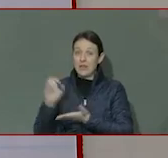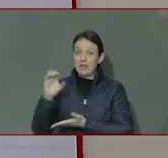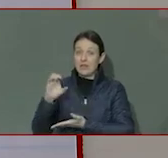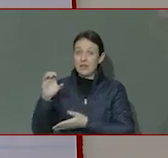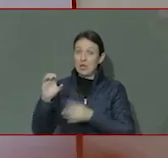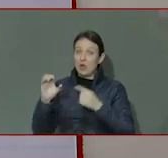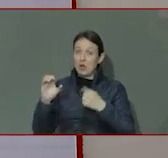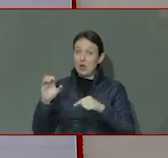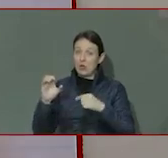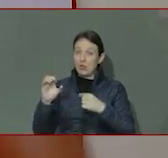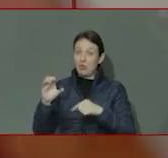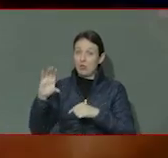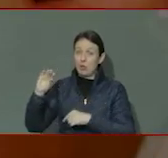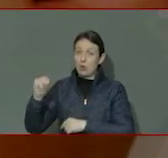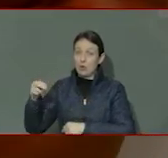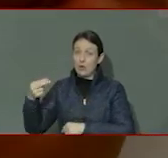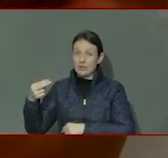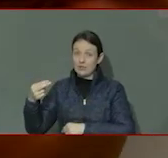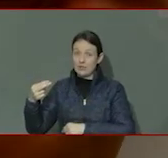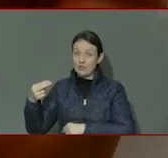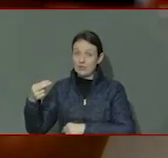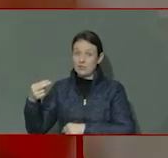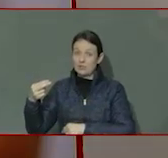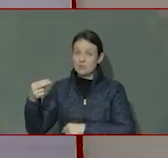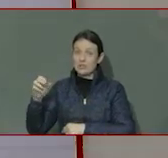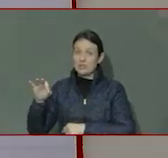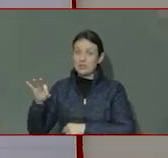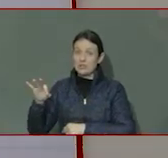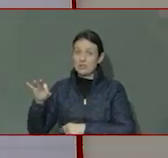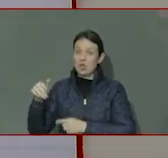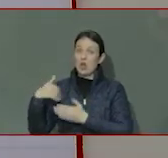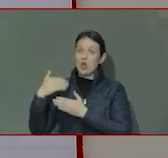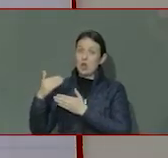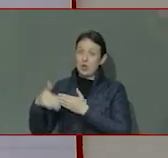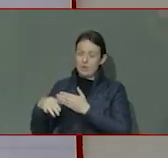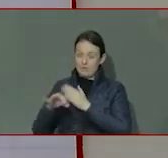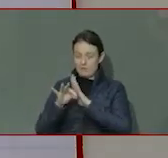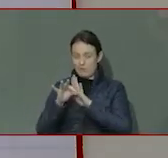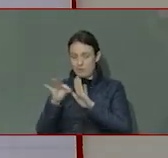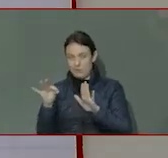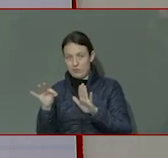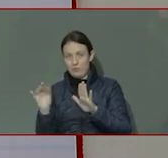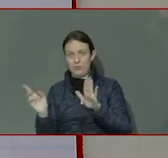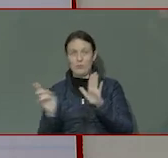hydronium before you can go to your pH formula. Happy with that?